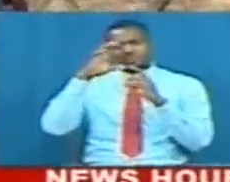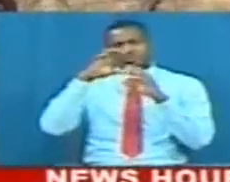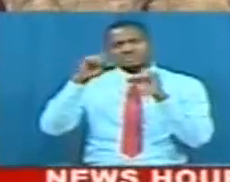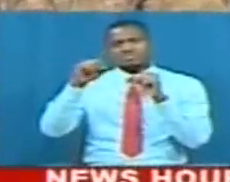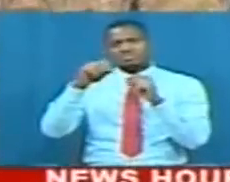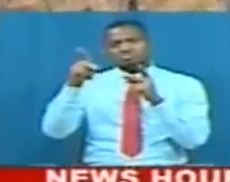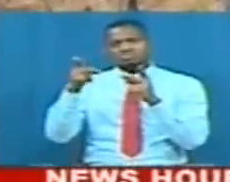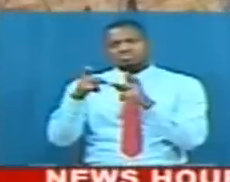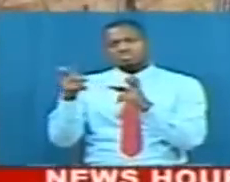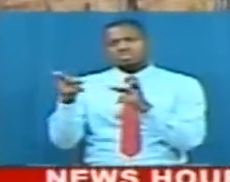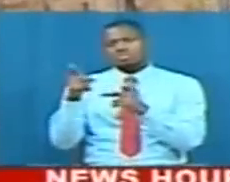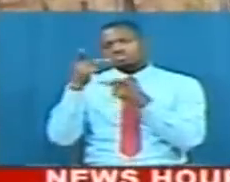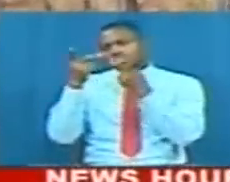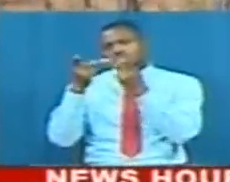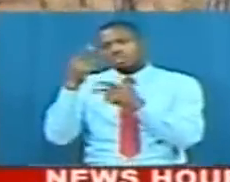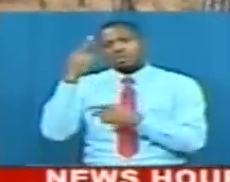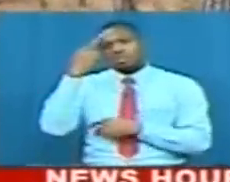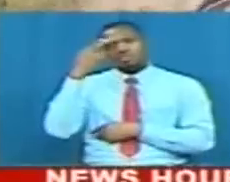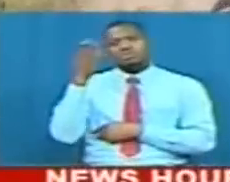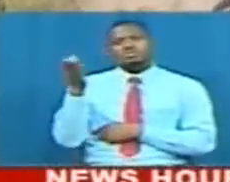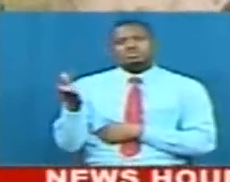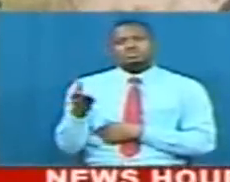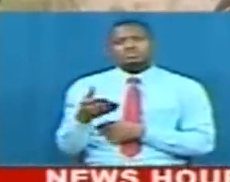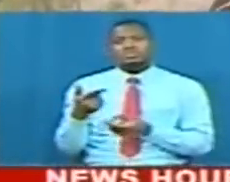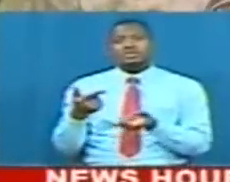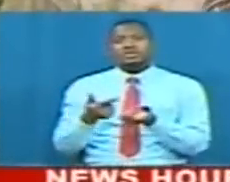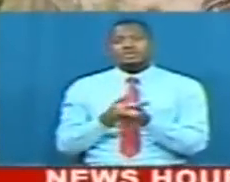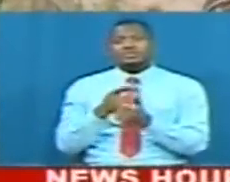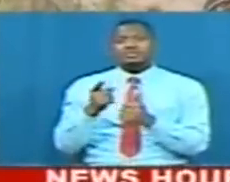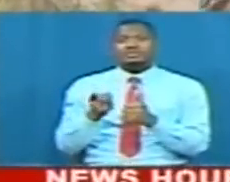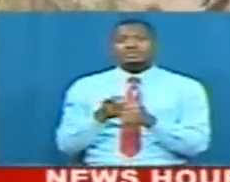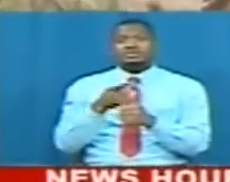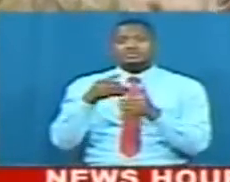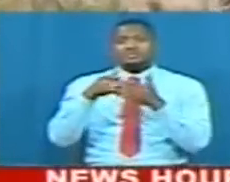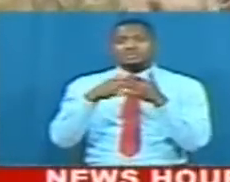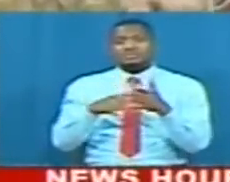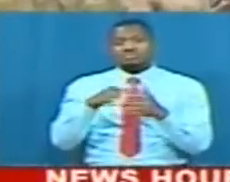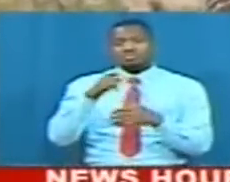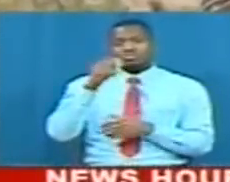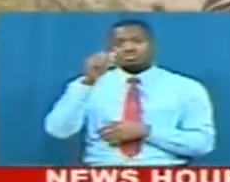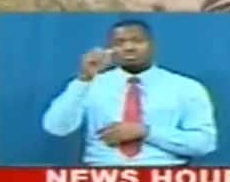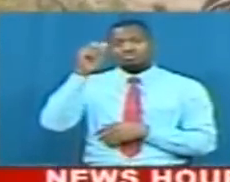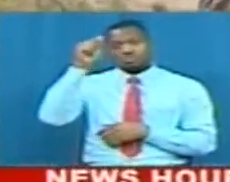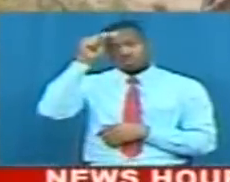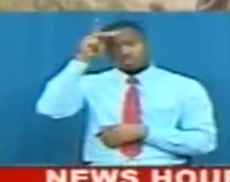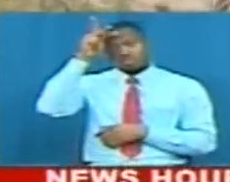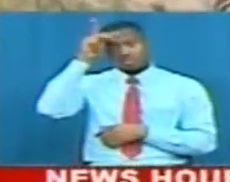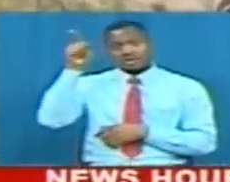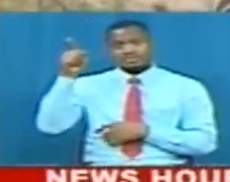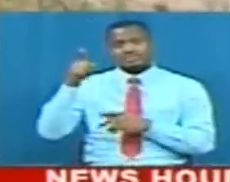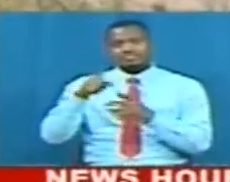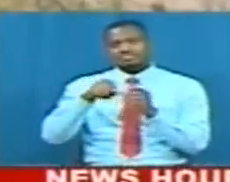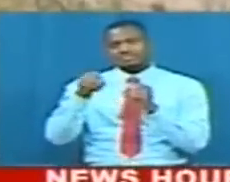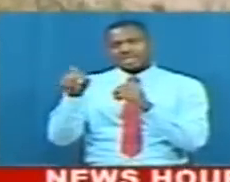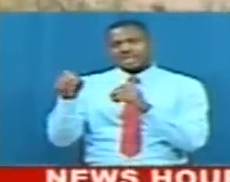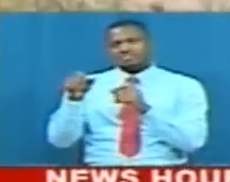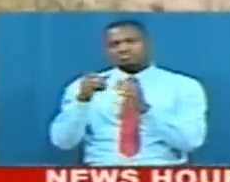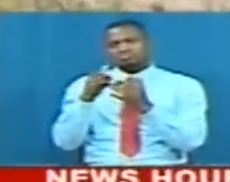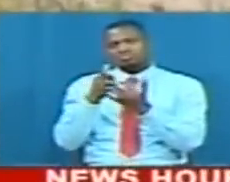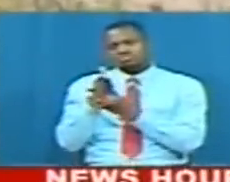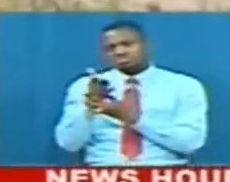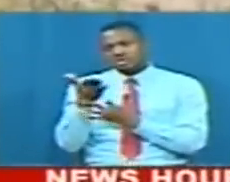presidential retreat and for touristic purposes. Ghana's first leader, Osagyefo Dr. Kwame Nkrumah, put in place